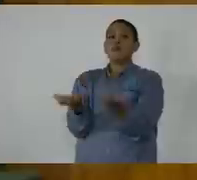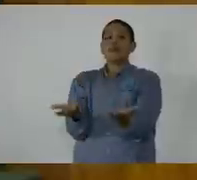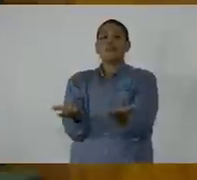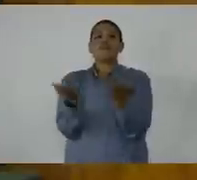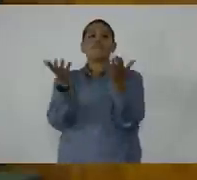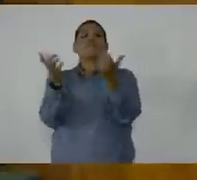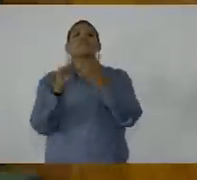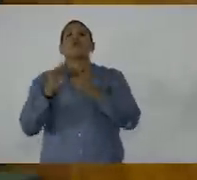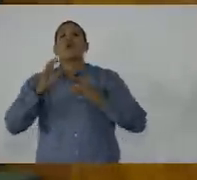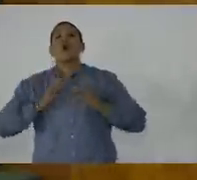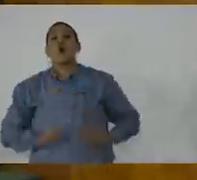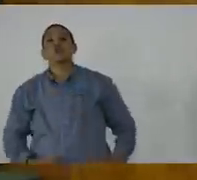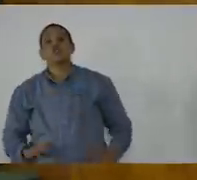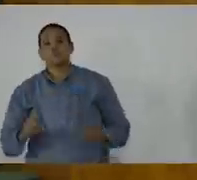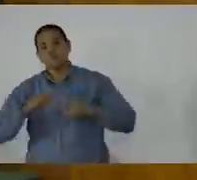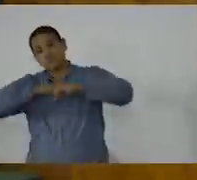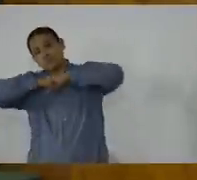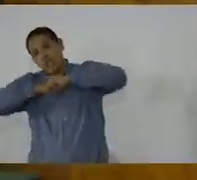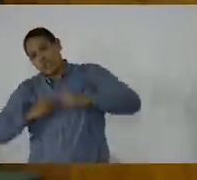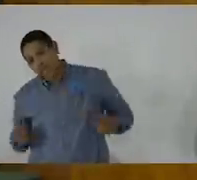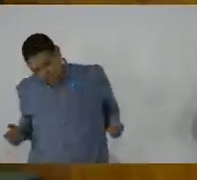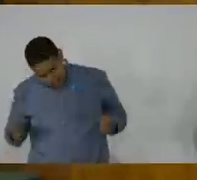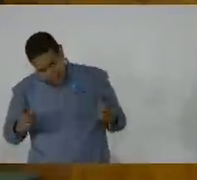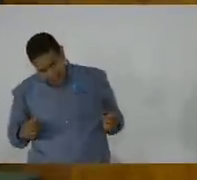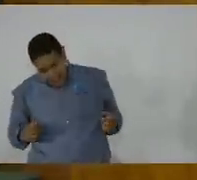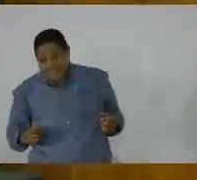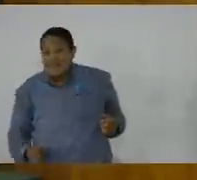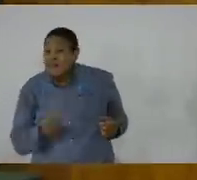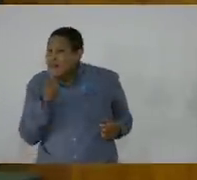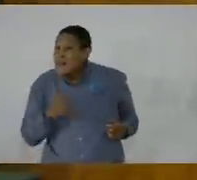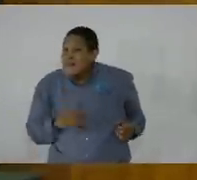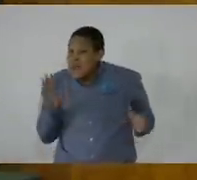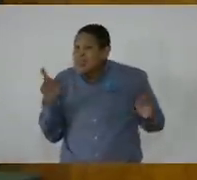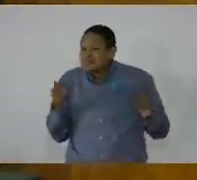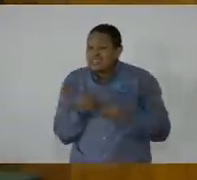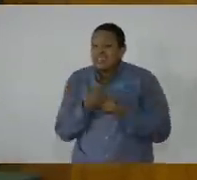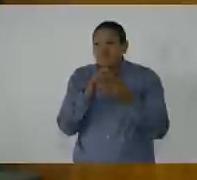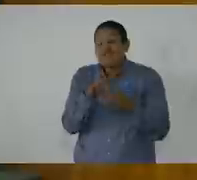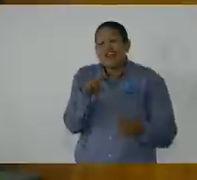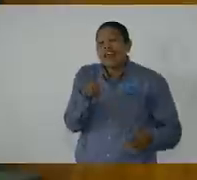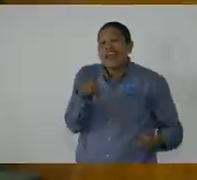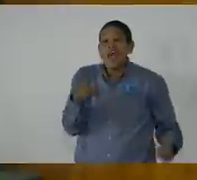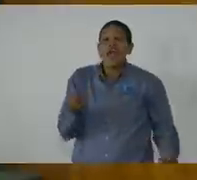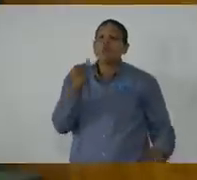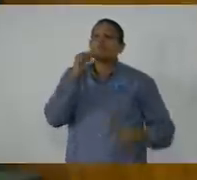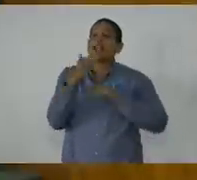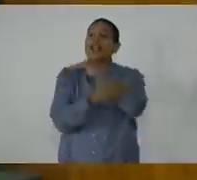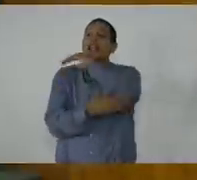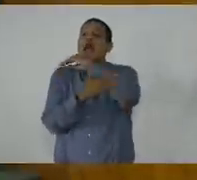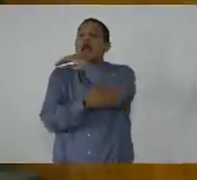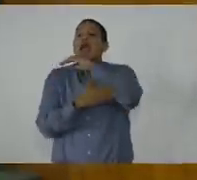and consumer protection. Madam Speaker, in this regard, the